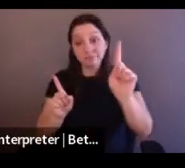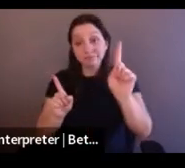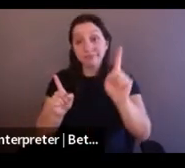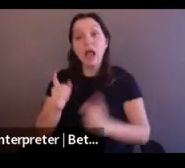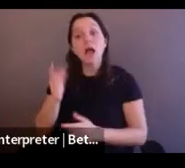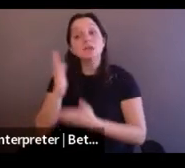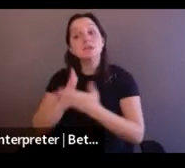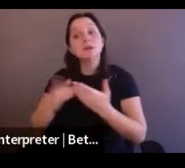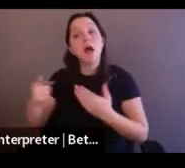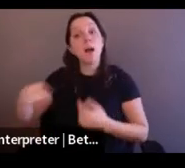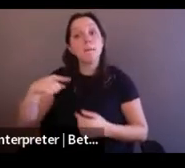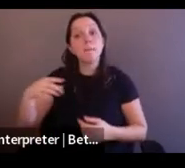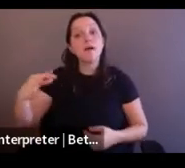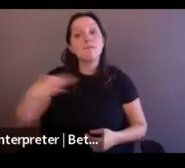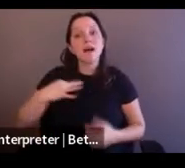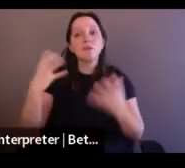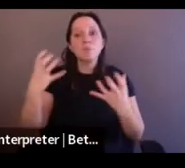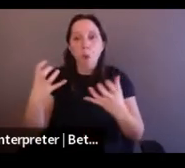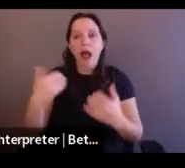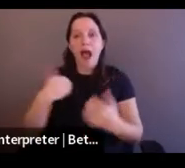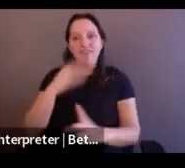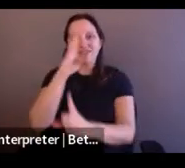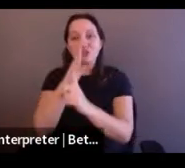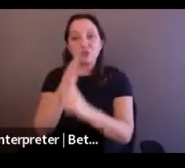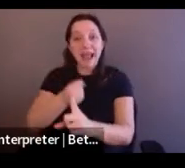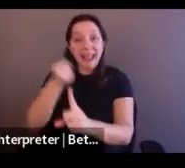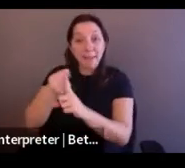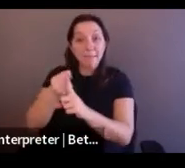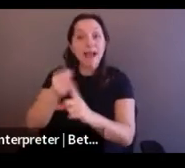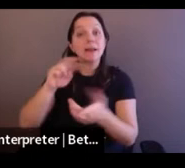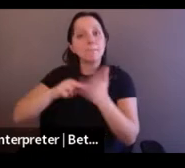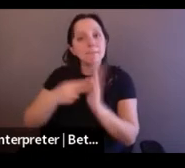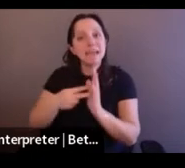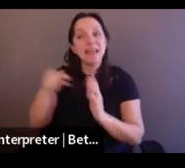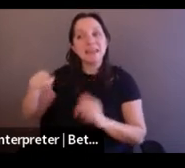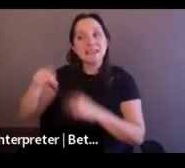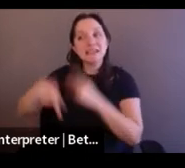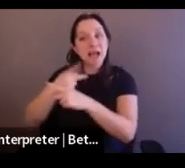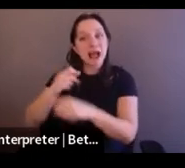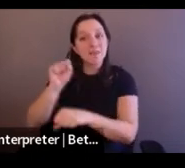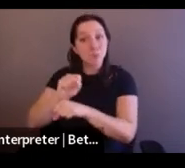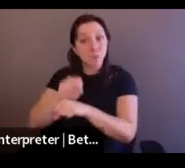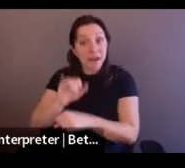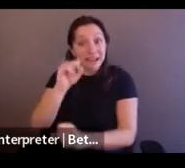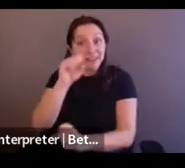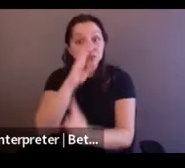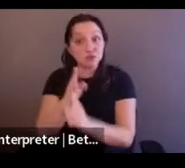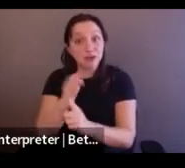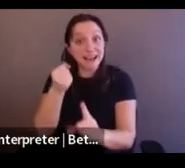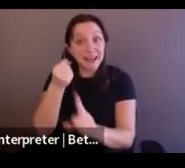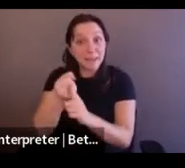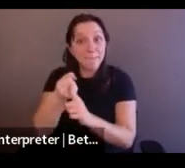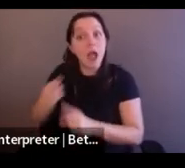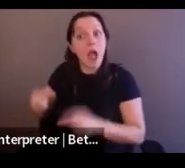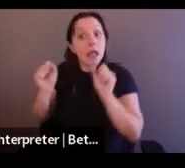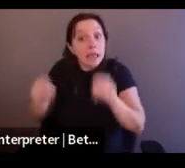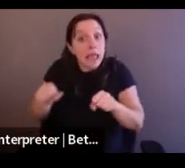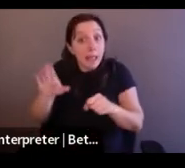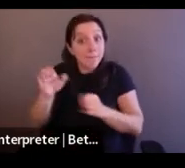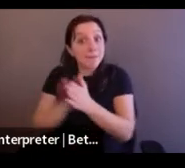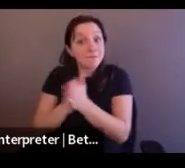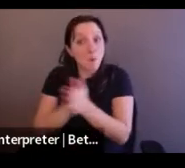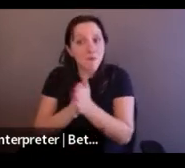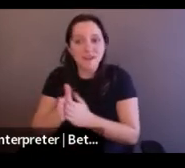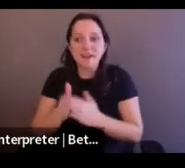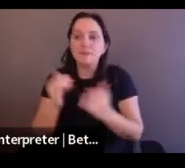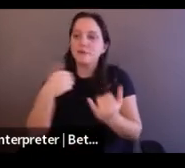you're doing can get really motivated to even do sort of the back end or the administrative type of work. Kylene talks about how